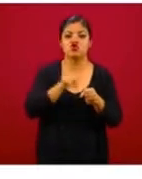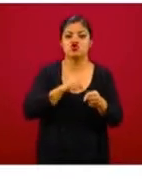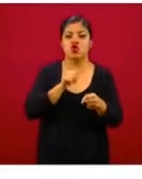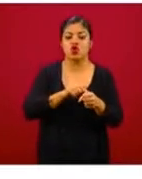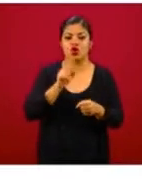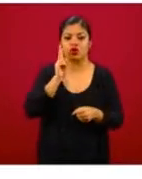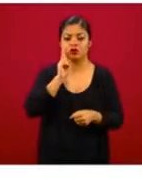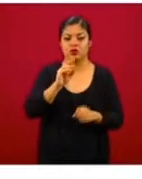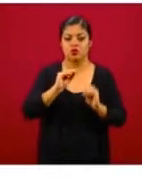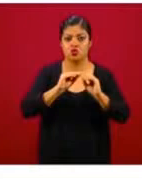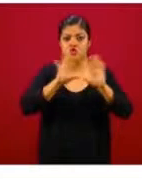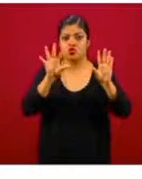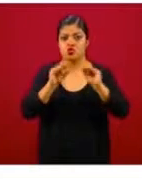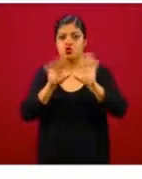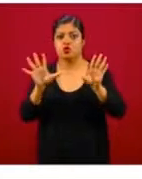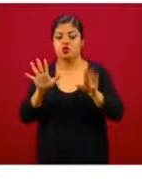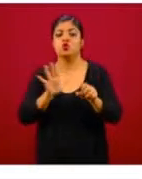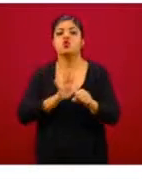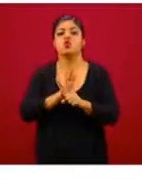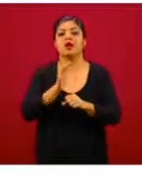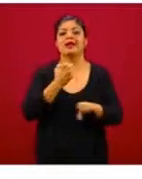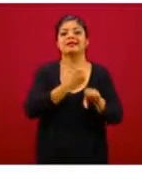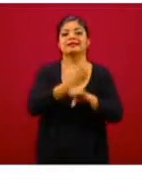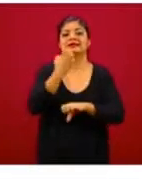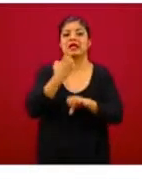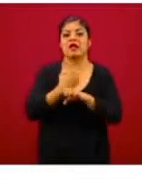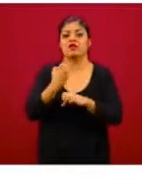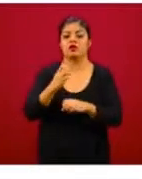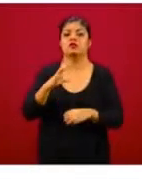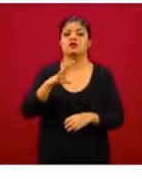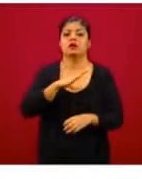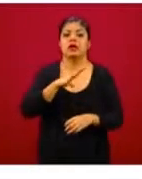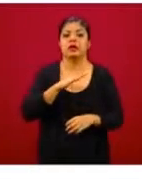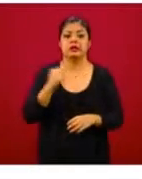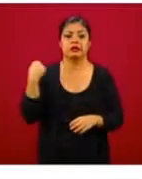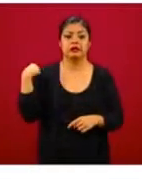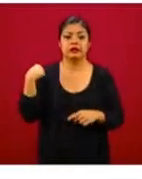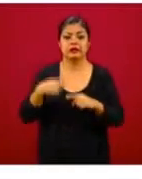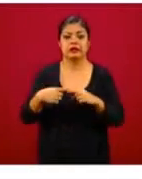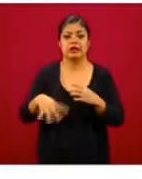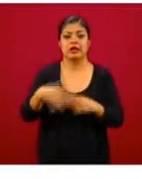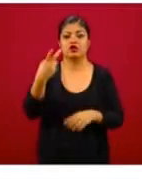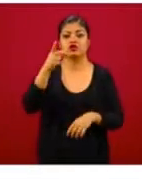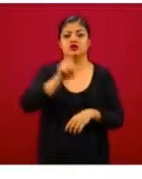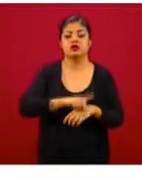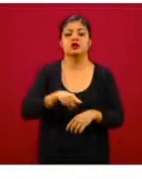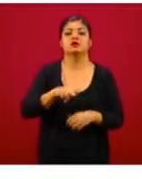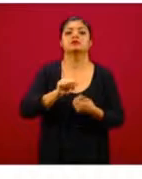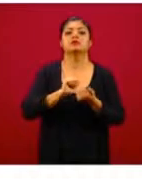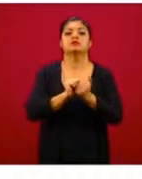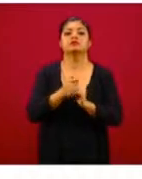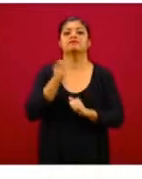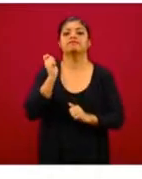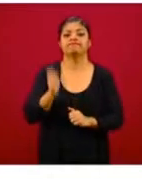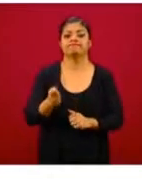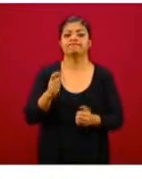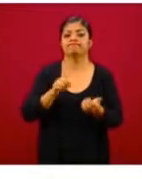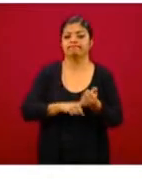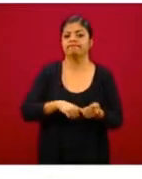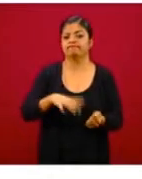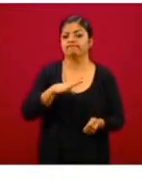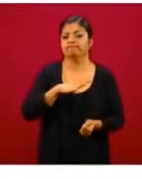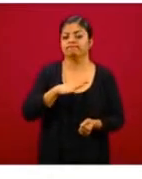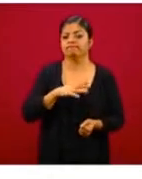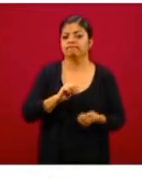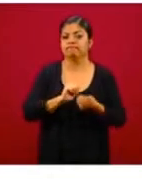this scale, 10,000 cases, and the brighter colors show us what states in the